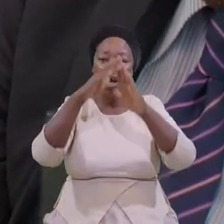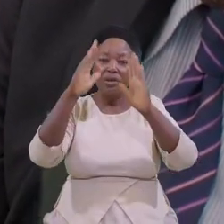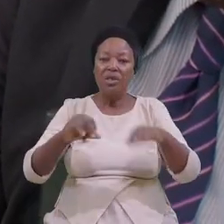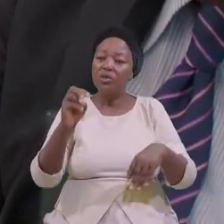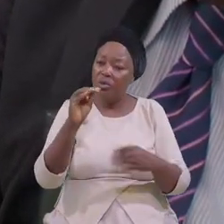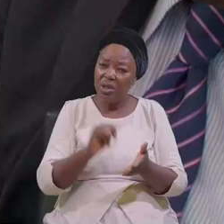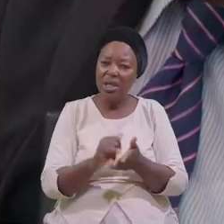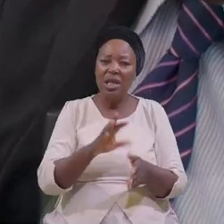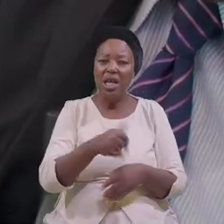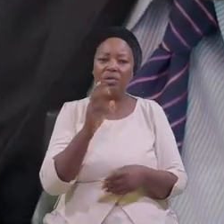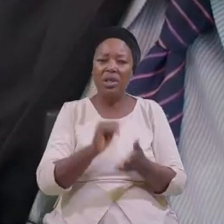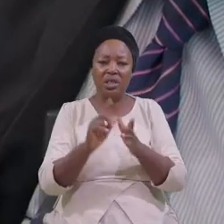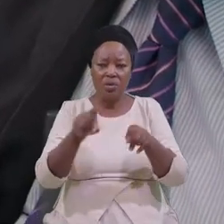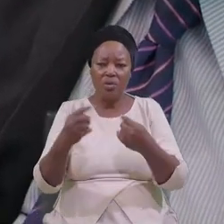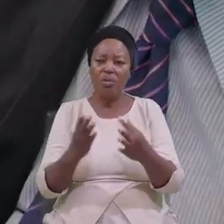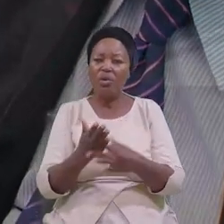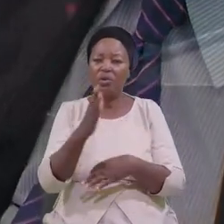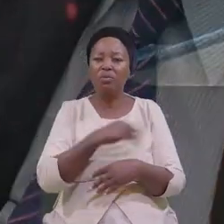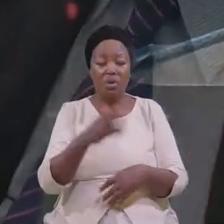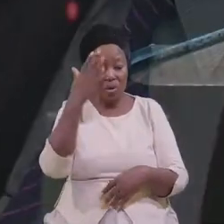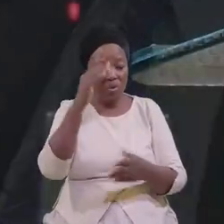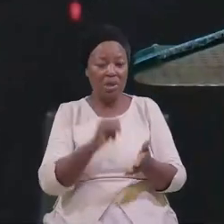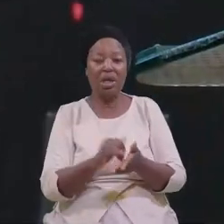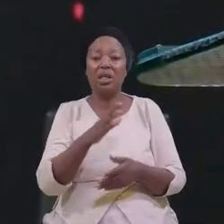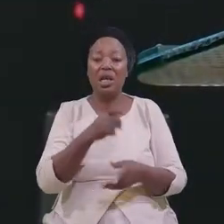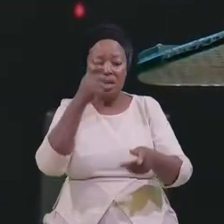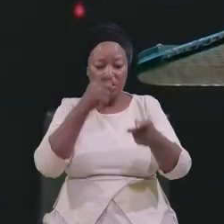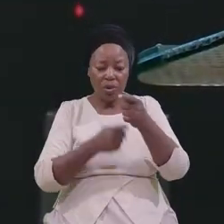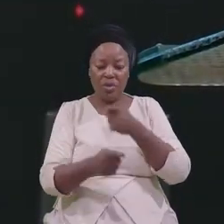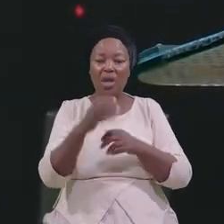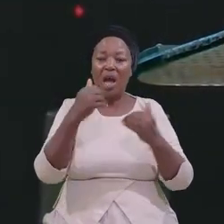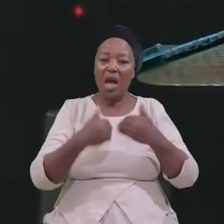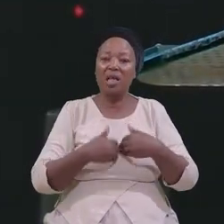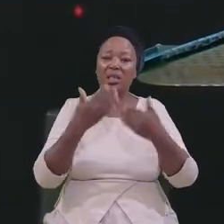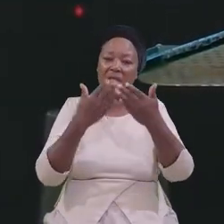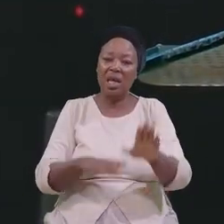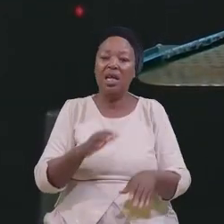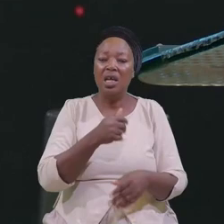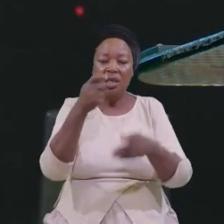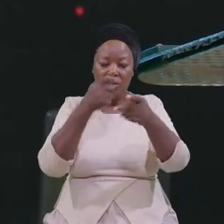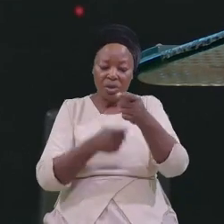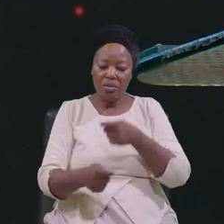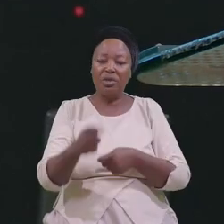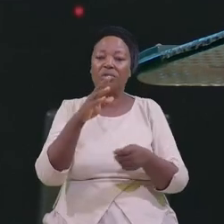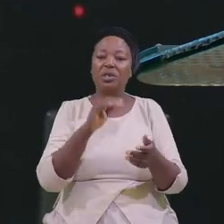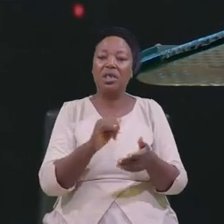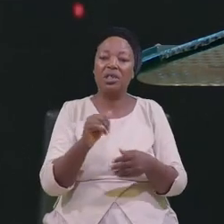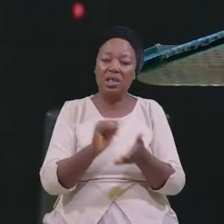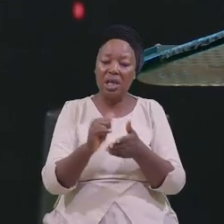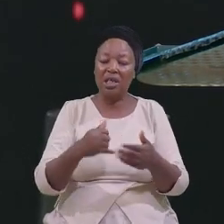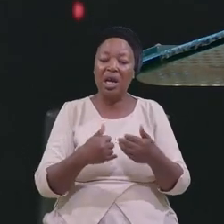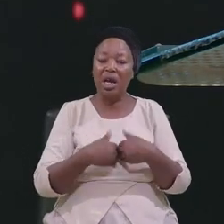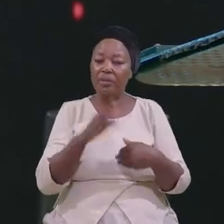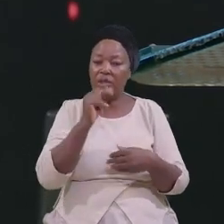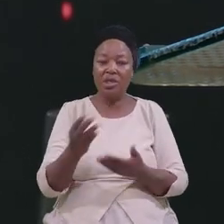that anybody passing by will know that a substitute had died, a substitute had been sacrificed